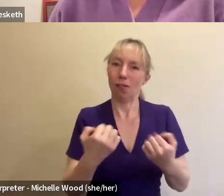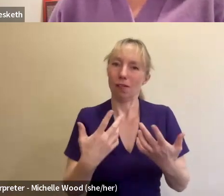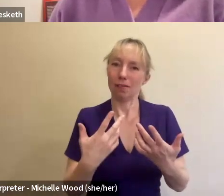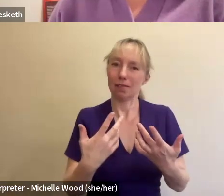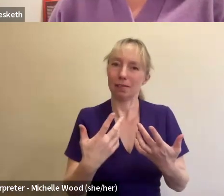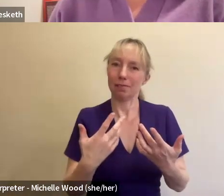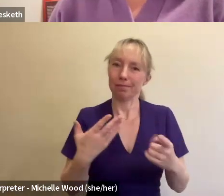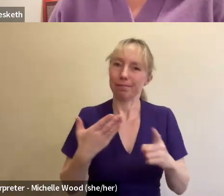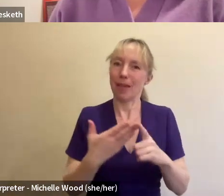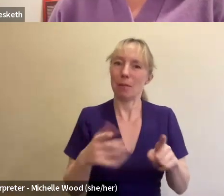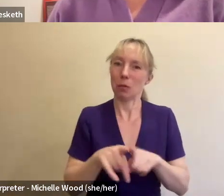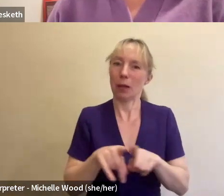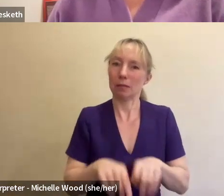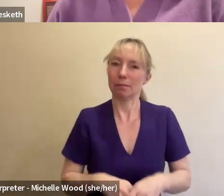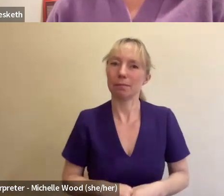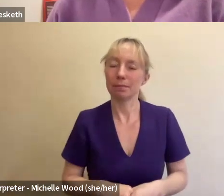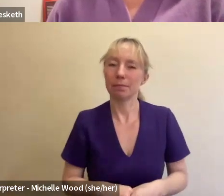intentions too.